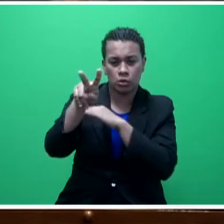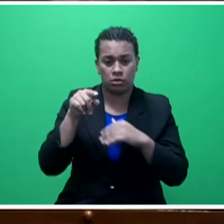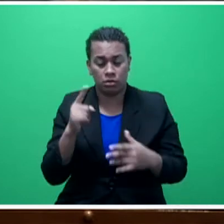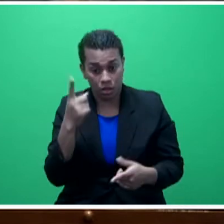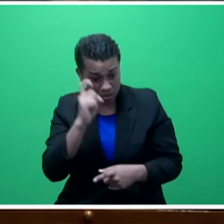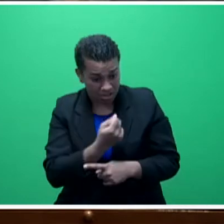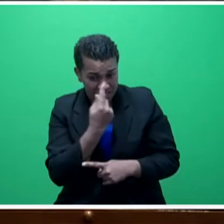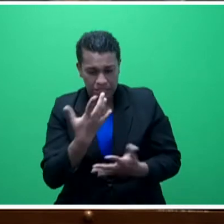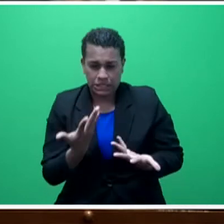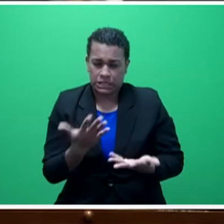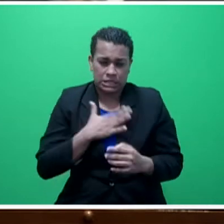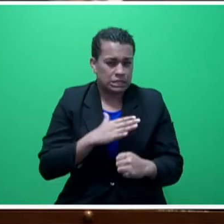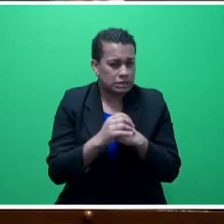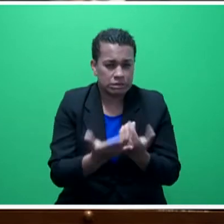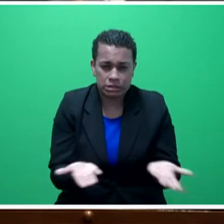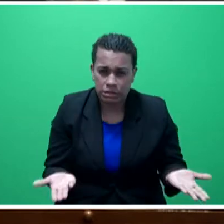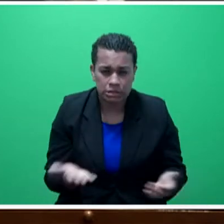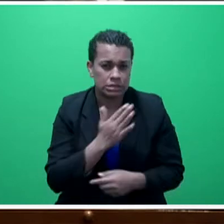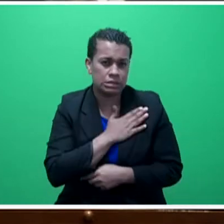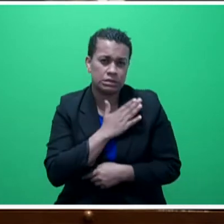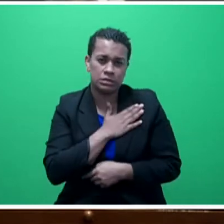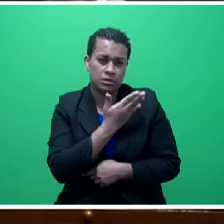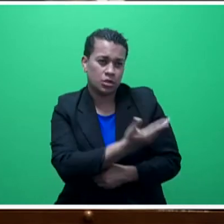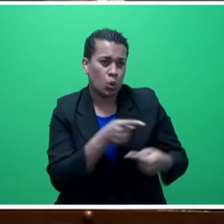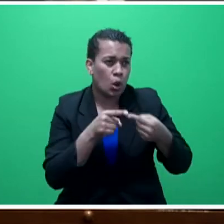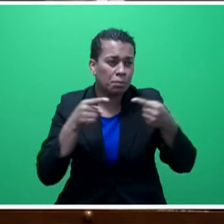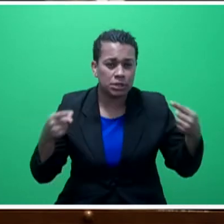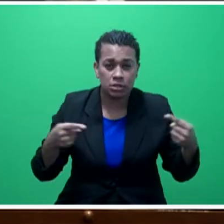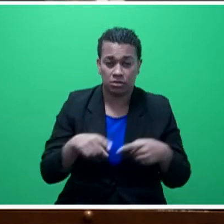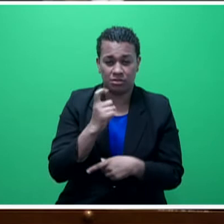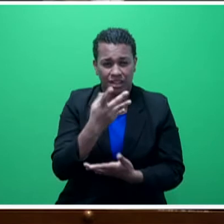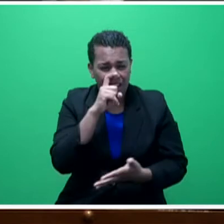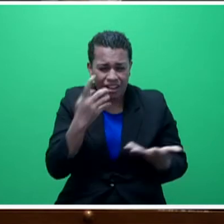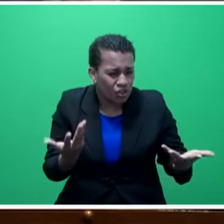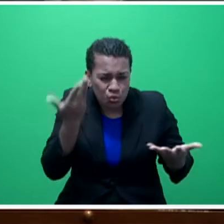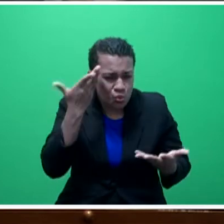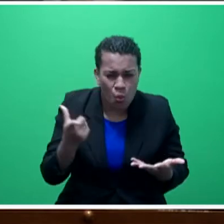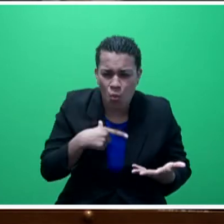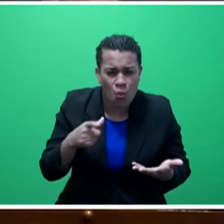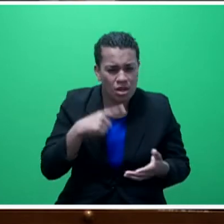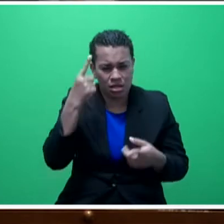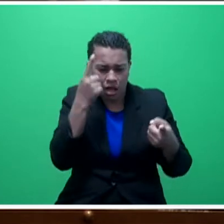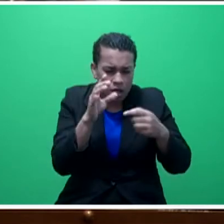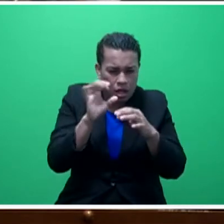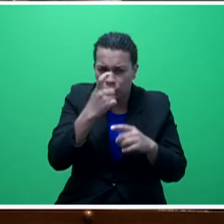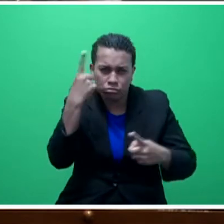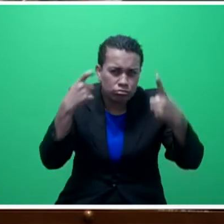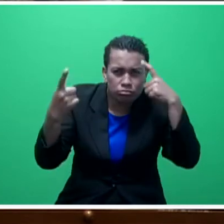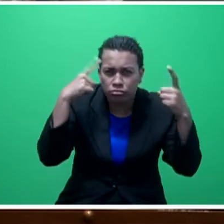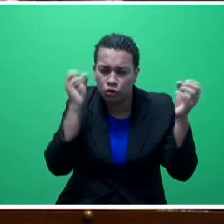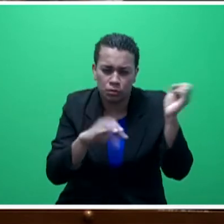of the house are unfortunately entangled in their own imagination and agendas, or should I say